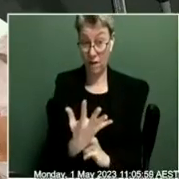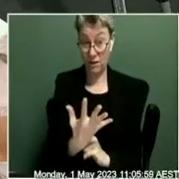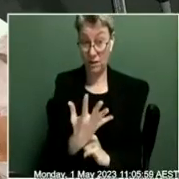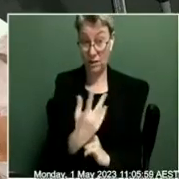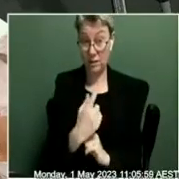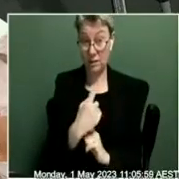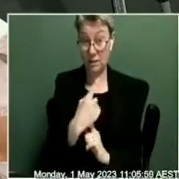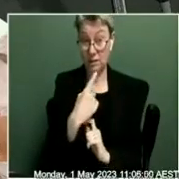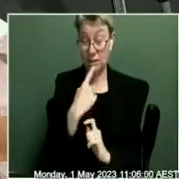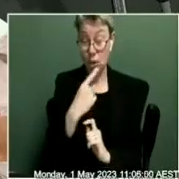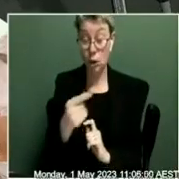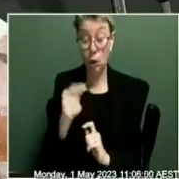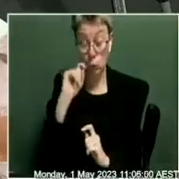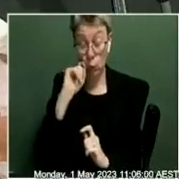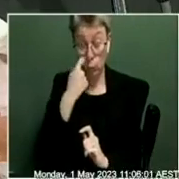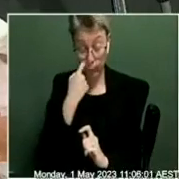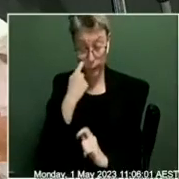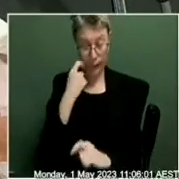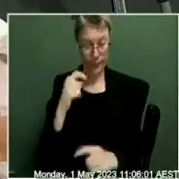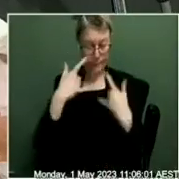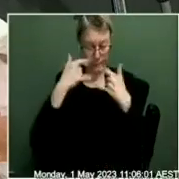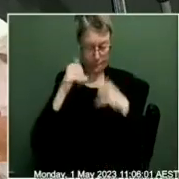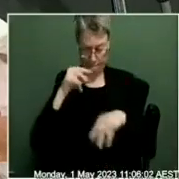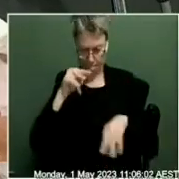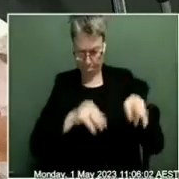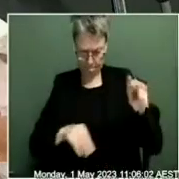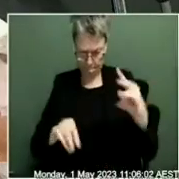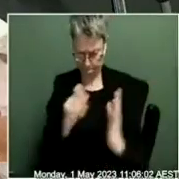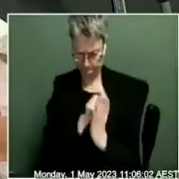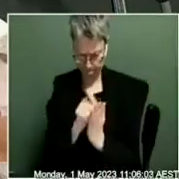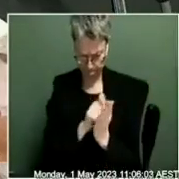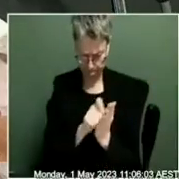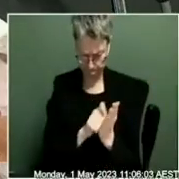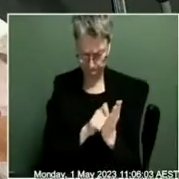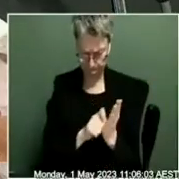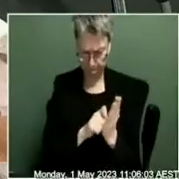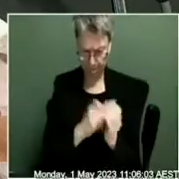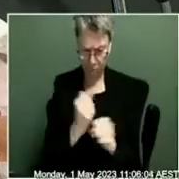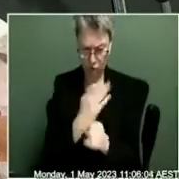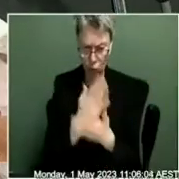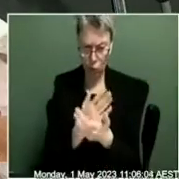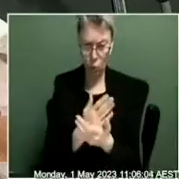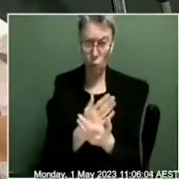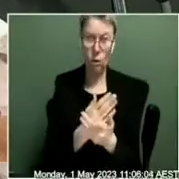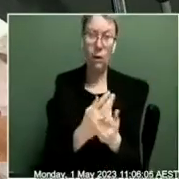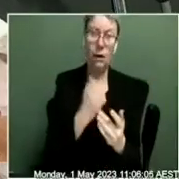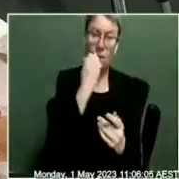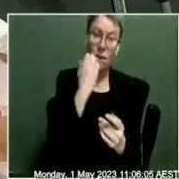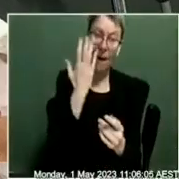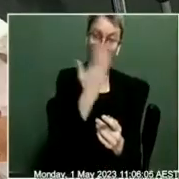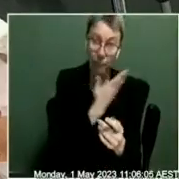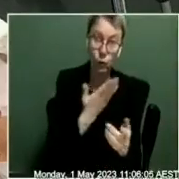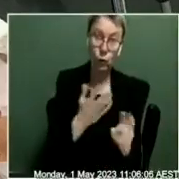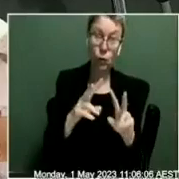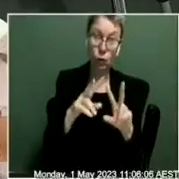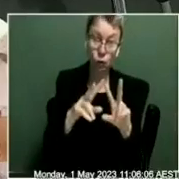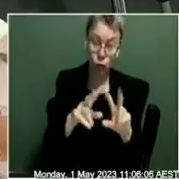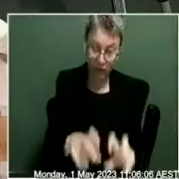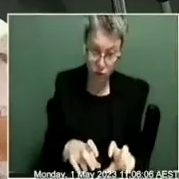and service delivery organisations, and that you'll be reporting and you'll identify the indicators. I'm a bit